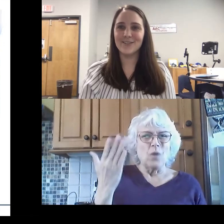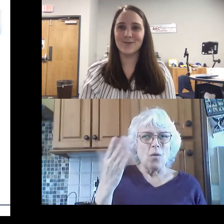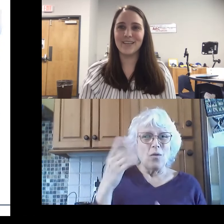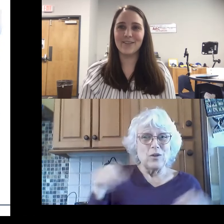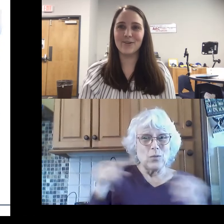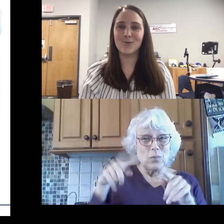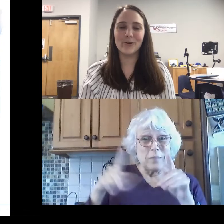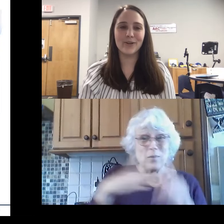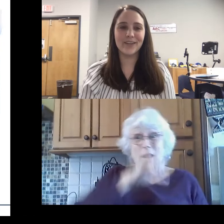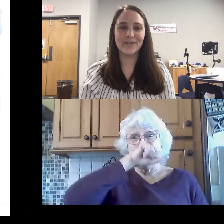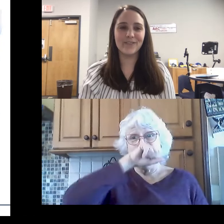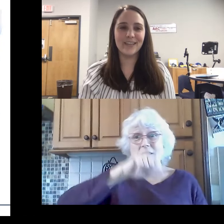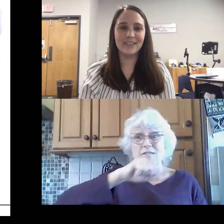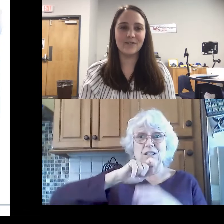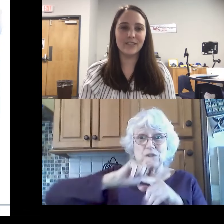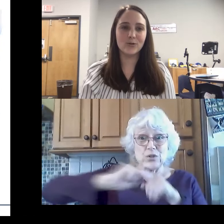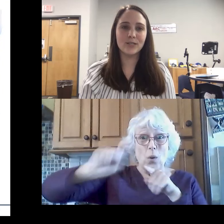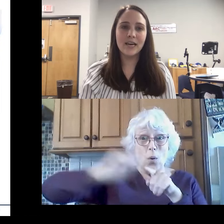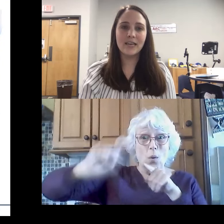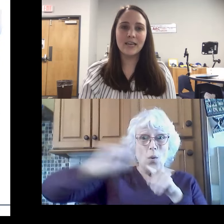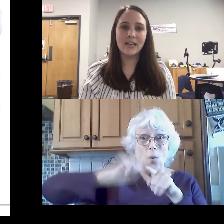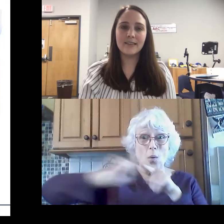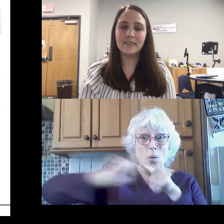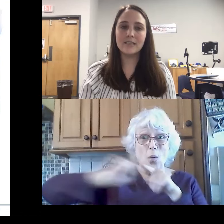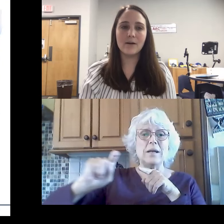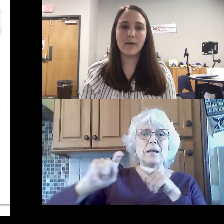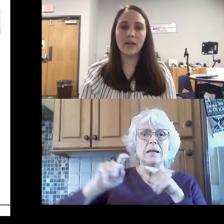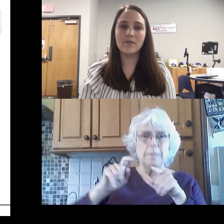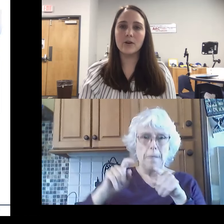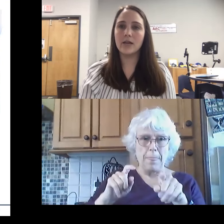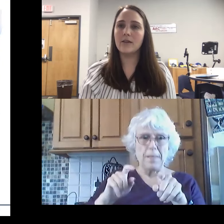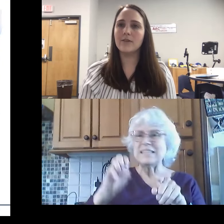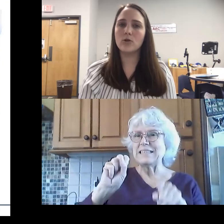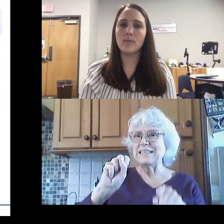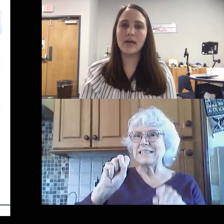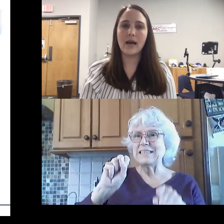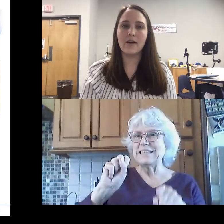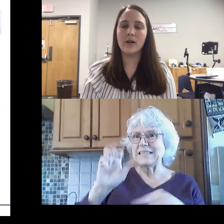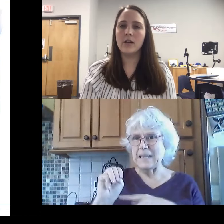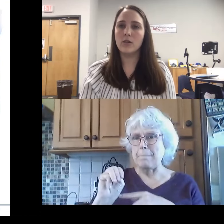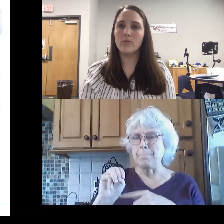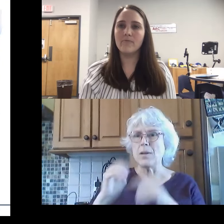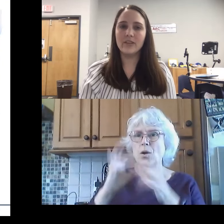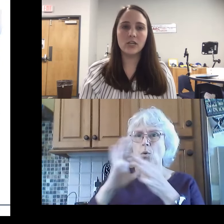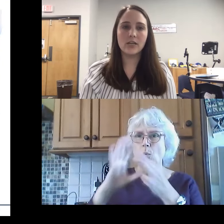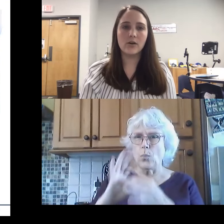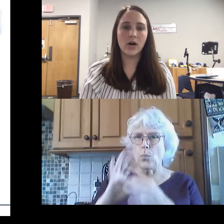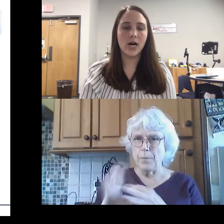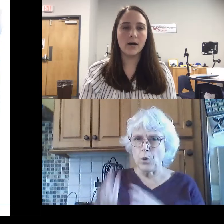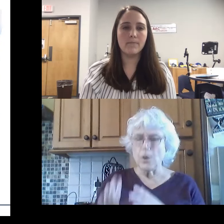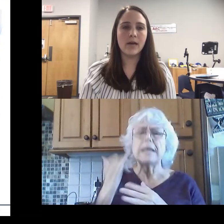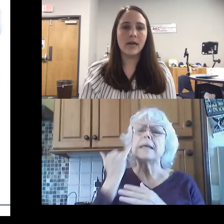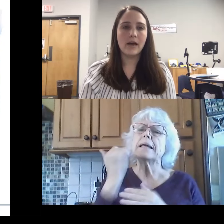individuals out there, quilting individuals, this is made for an individual who may have low vision